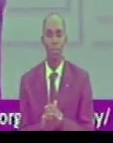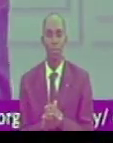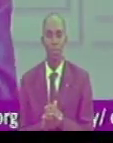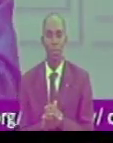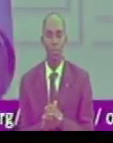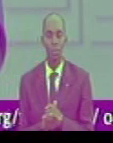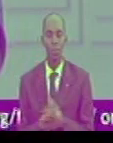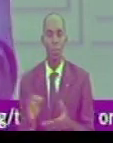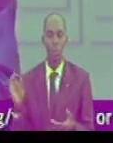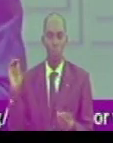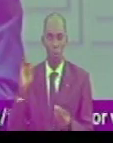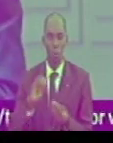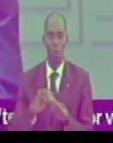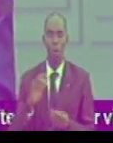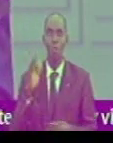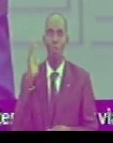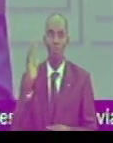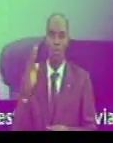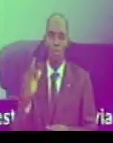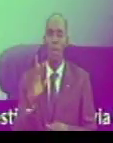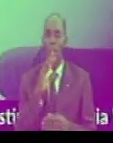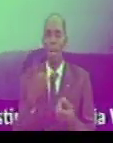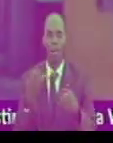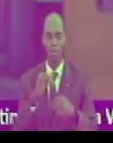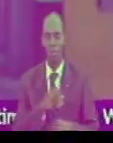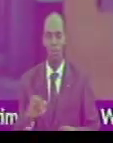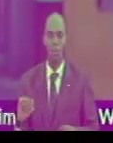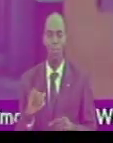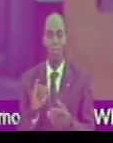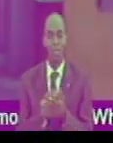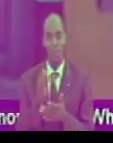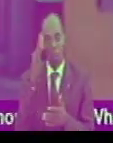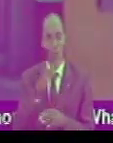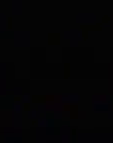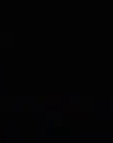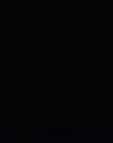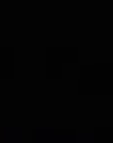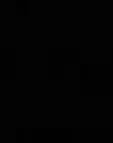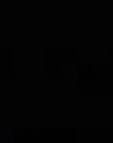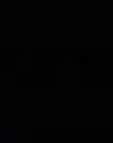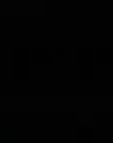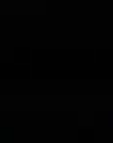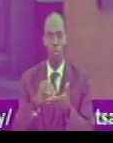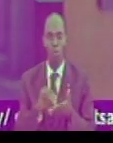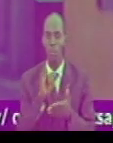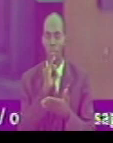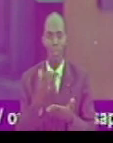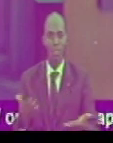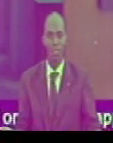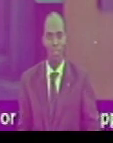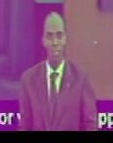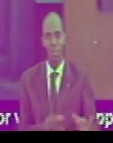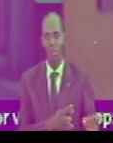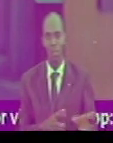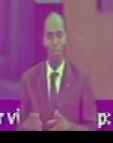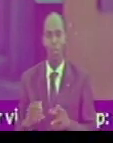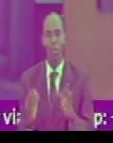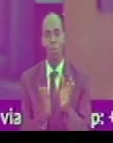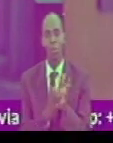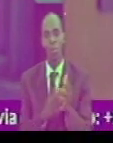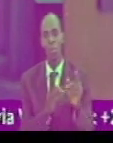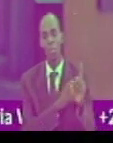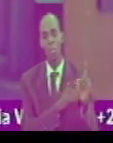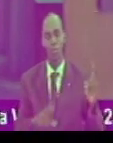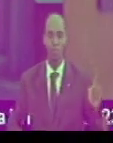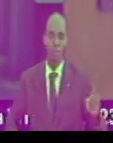coming. It's here already. Praise the Lord. By the special grace of God, my name is Brother Blake. I'm